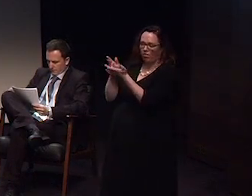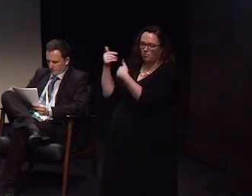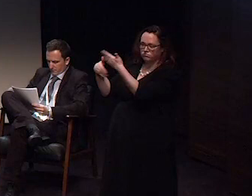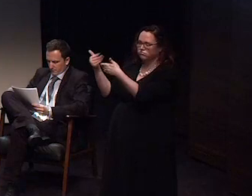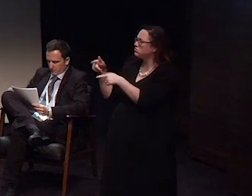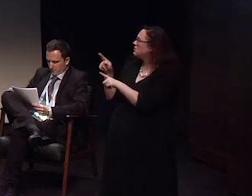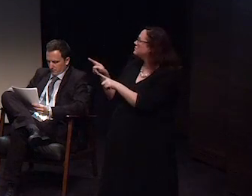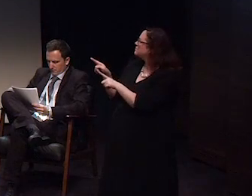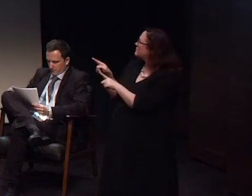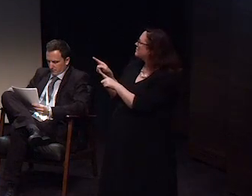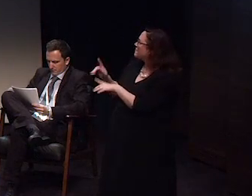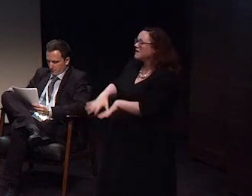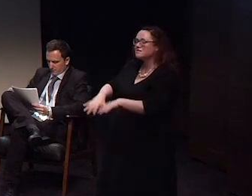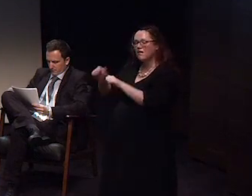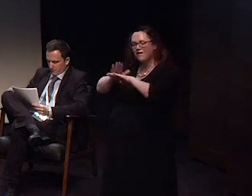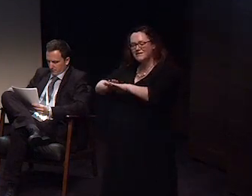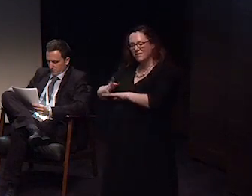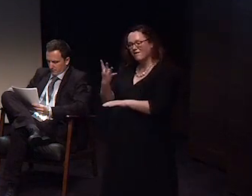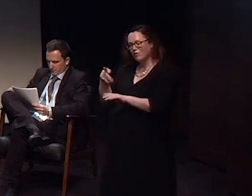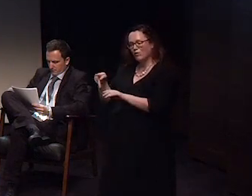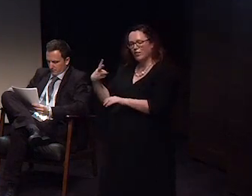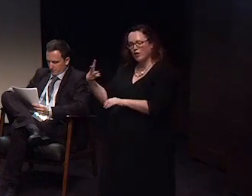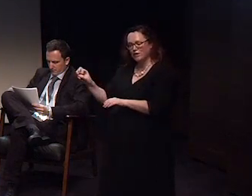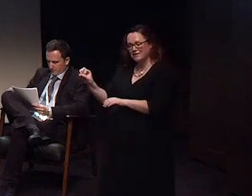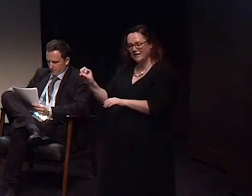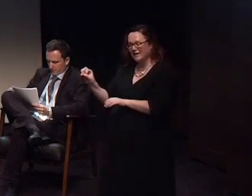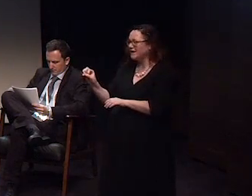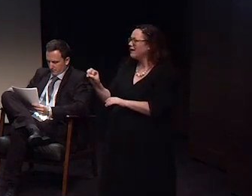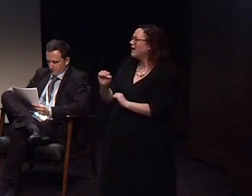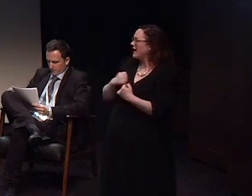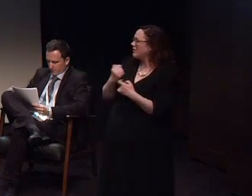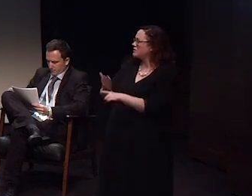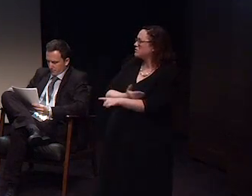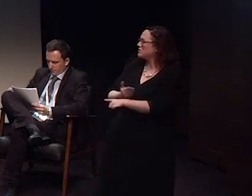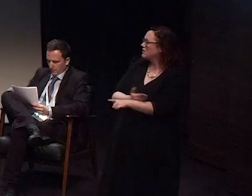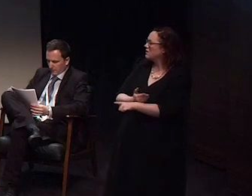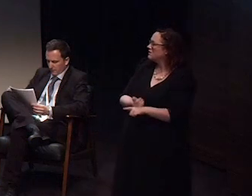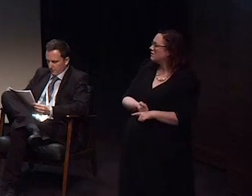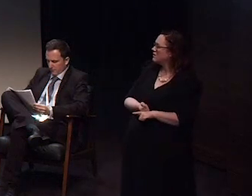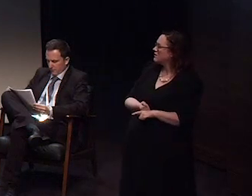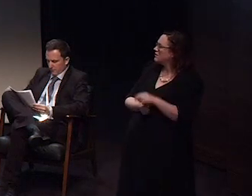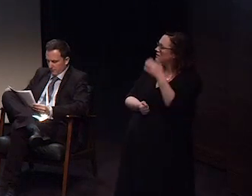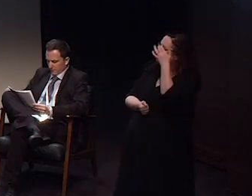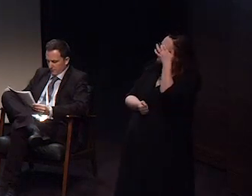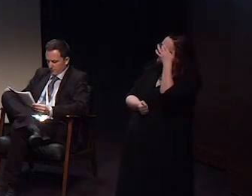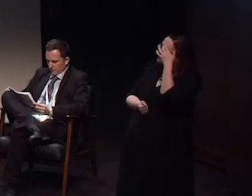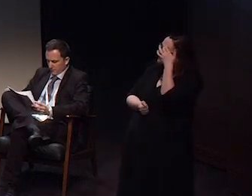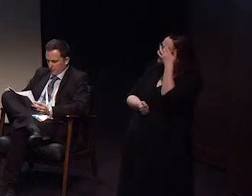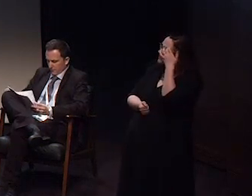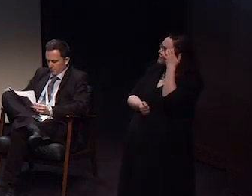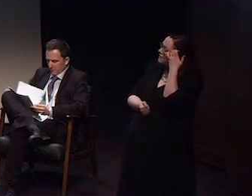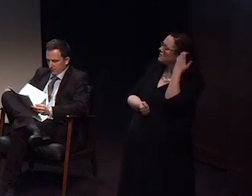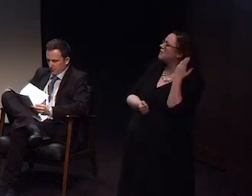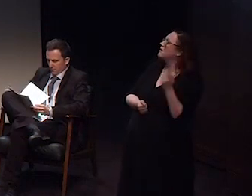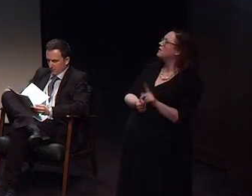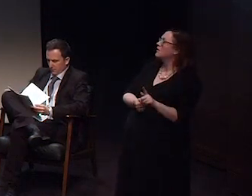4:30. When the dispatcher sends the Sarah video and then starts the CPR, we saw that it creates a delay, but it